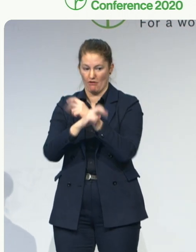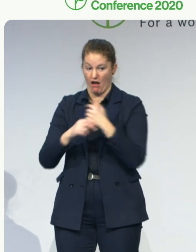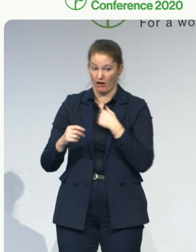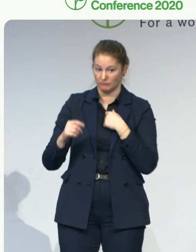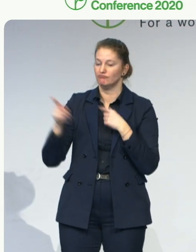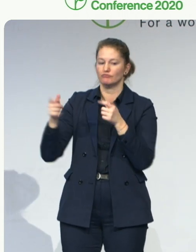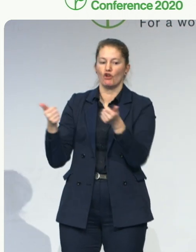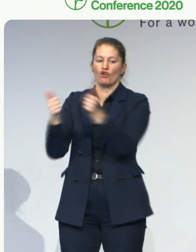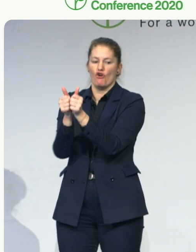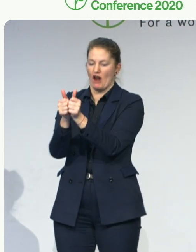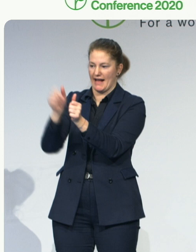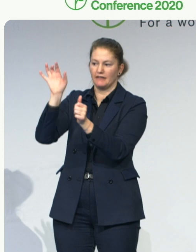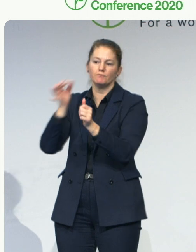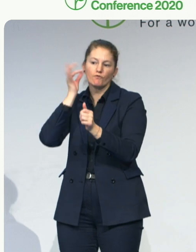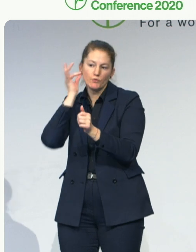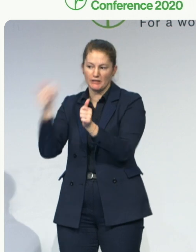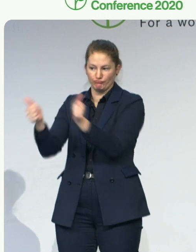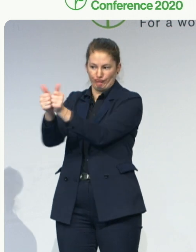Pranjes.